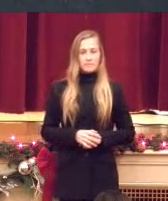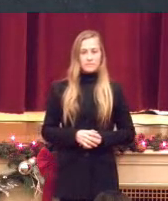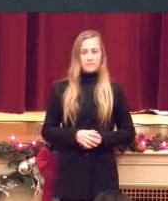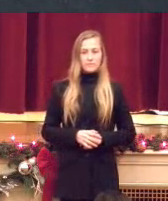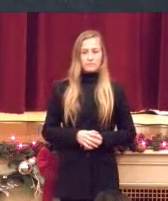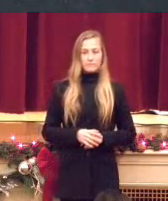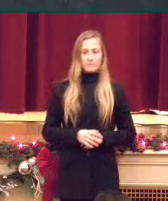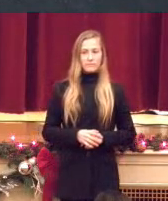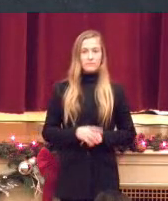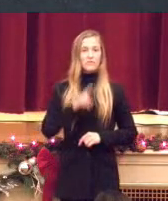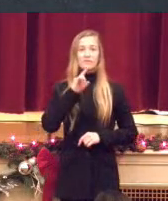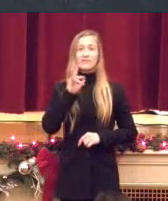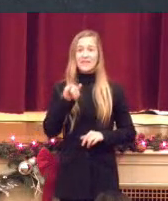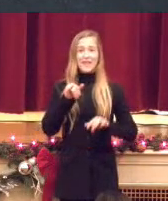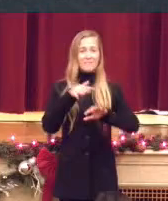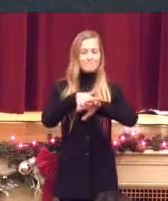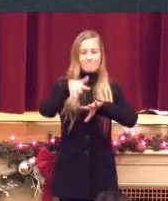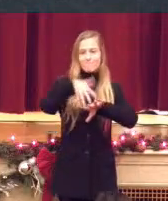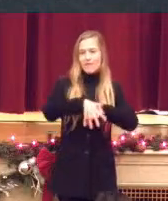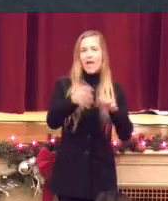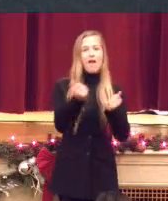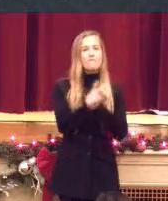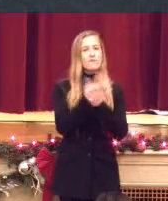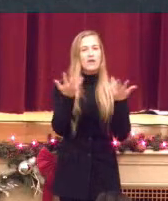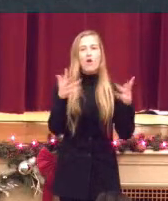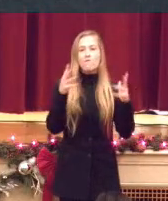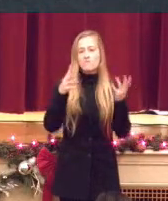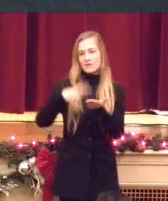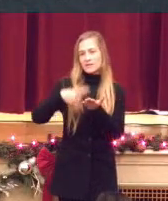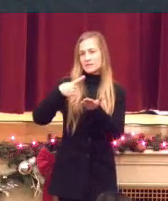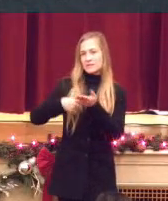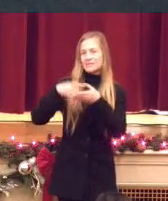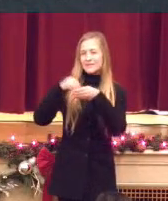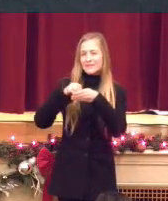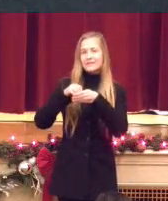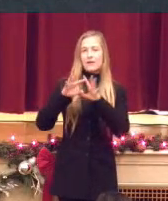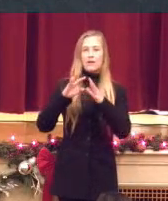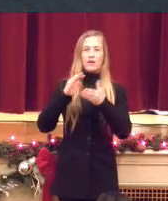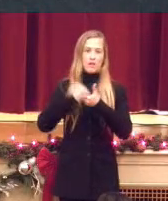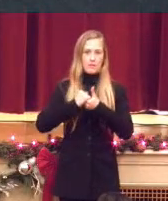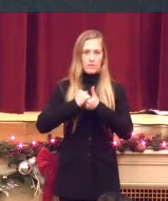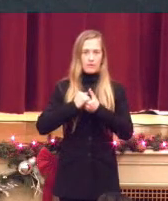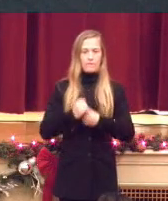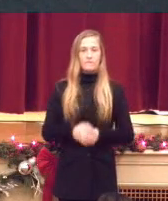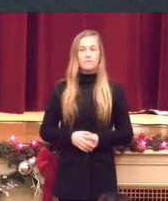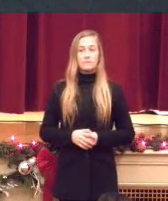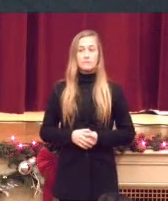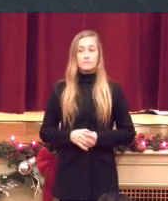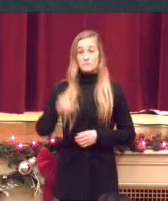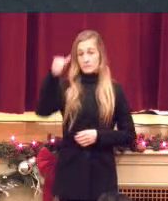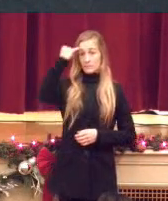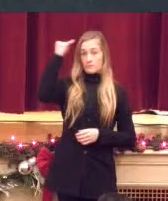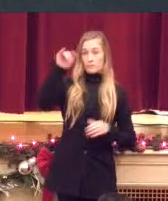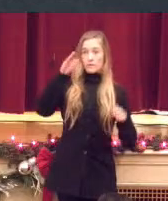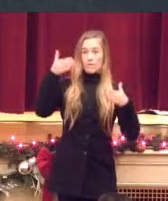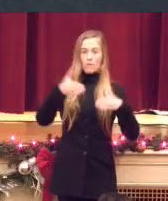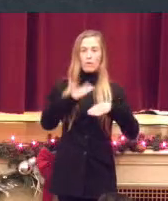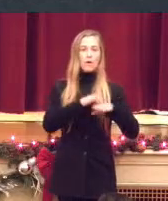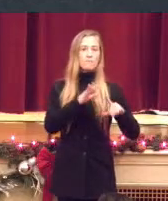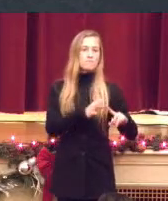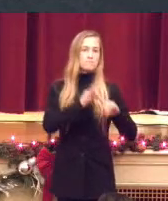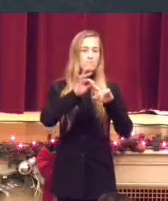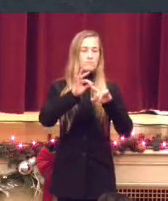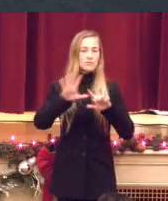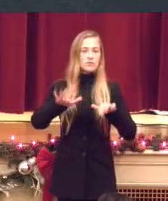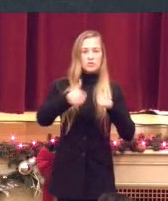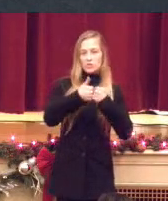of everything that we talk about in the collaborative, because the idea is to focus on the unique challenges of the families